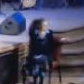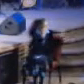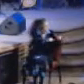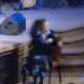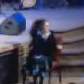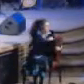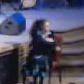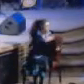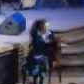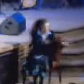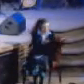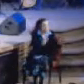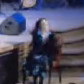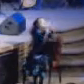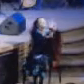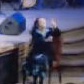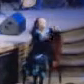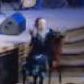to get into.